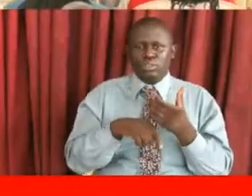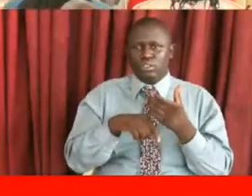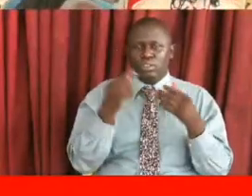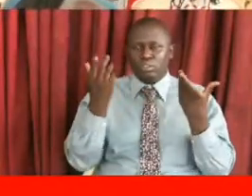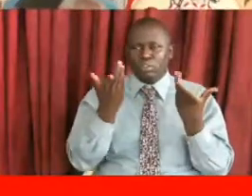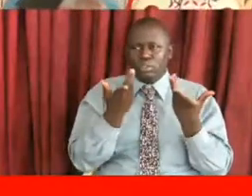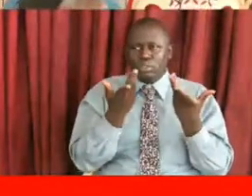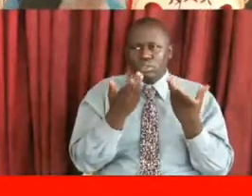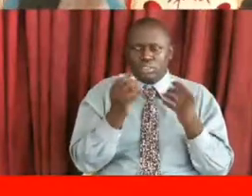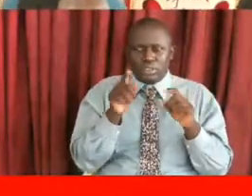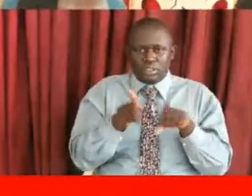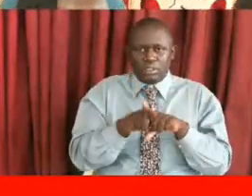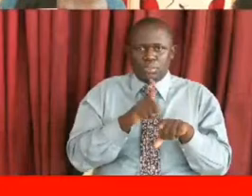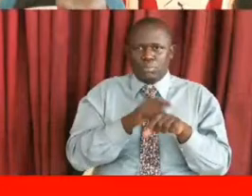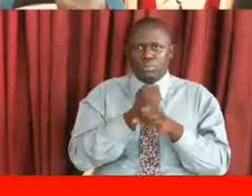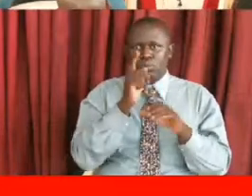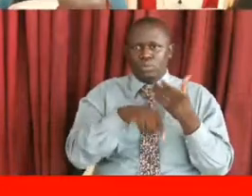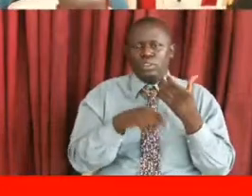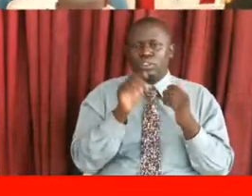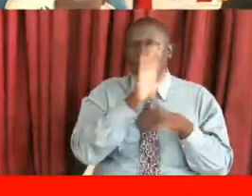unlock the superatural